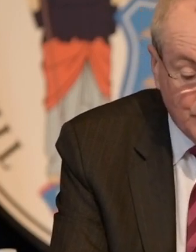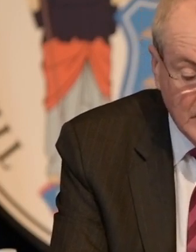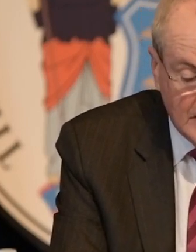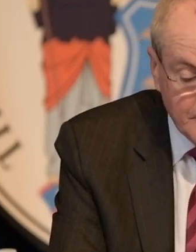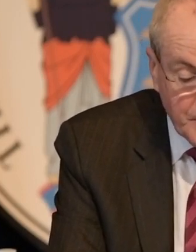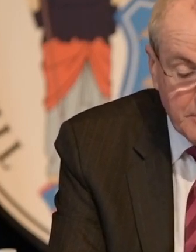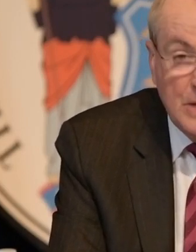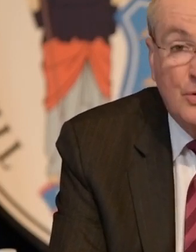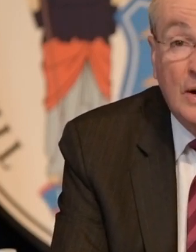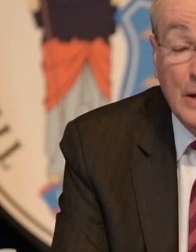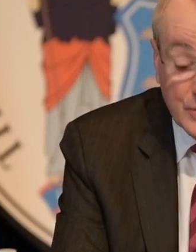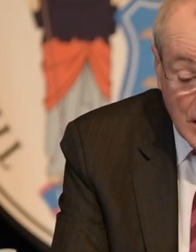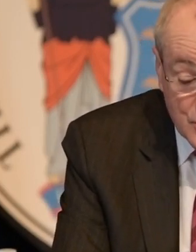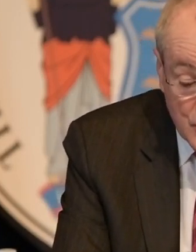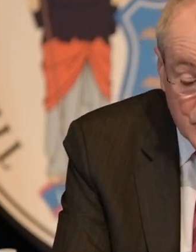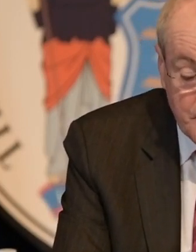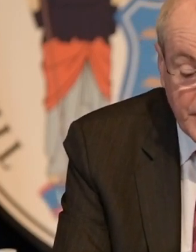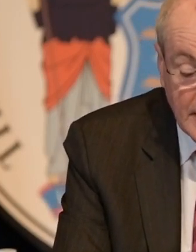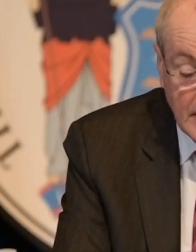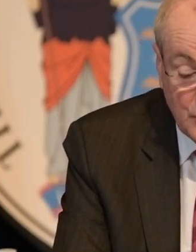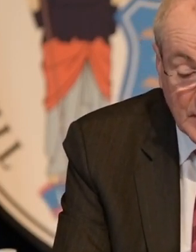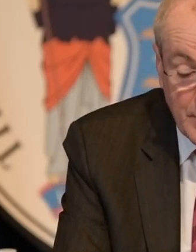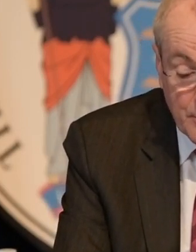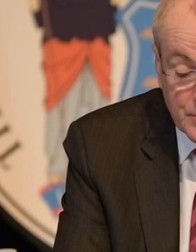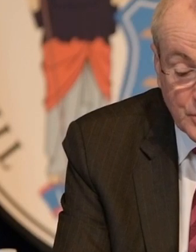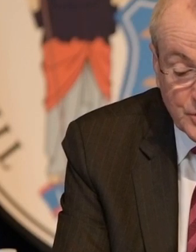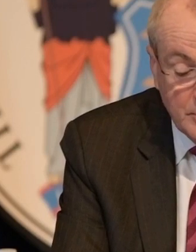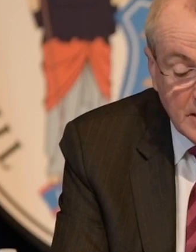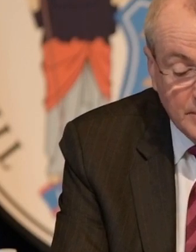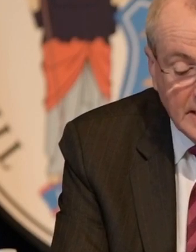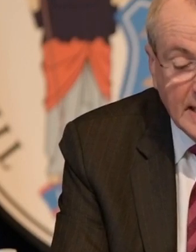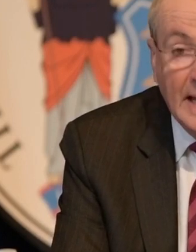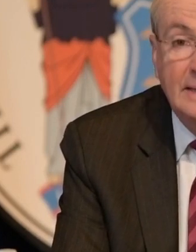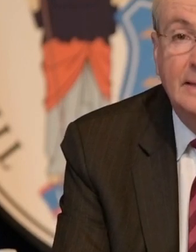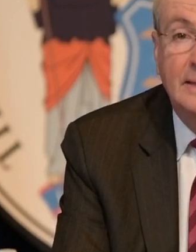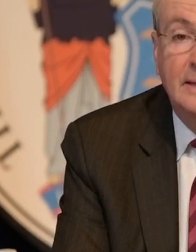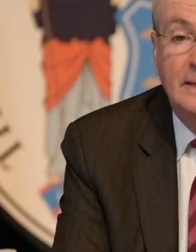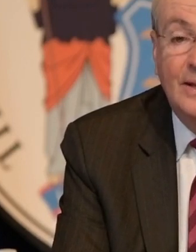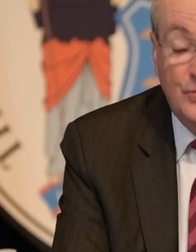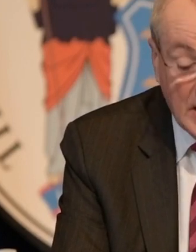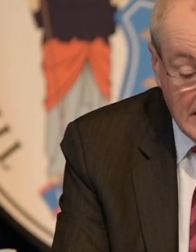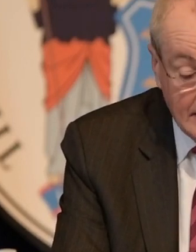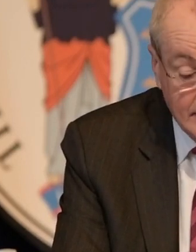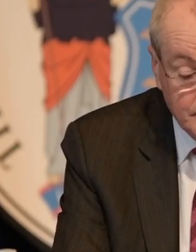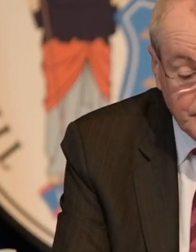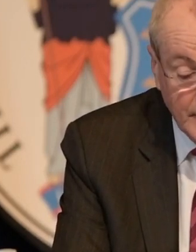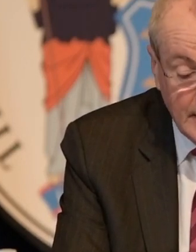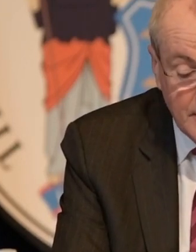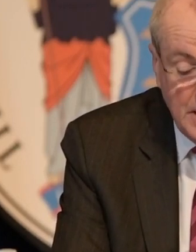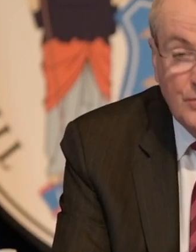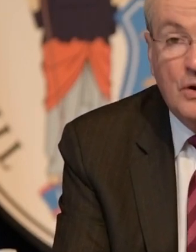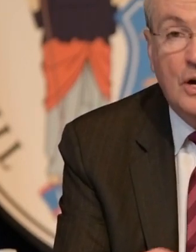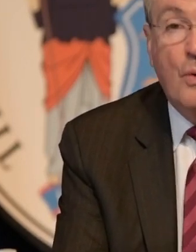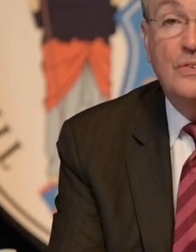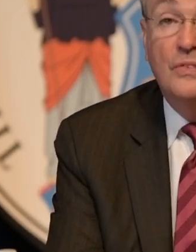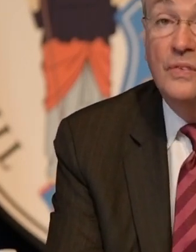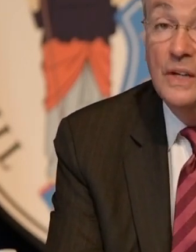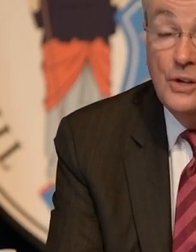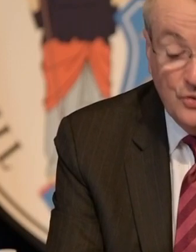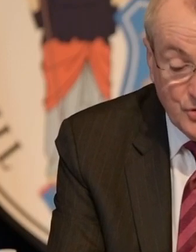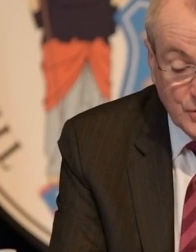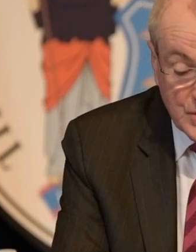indicators. It means that our healthcare system is in a better position to be able to get ahead and stay ahead. It means that our